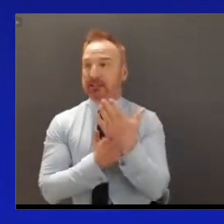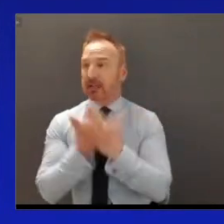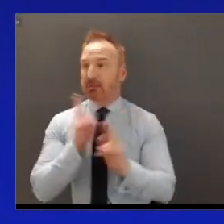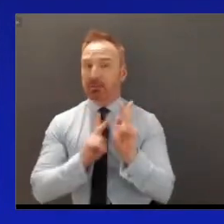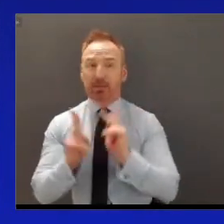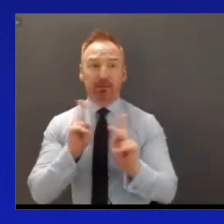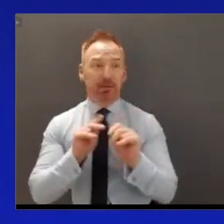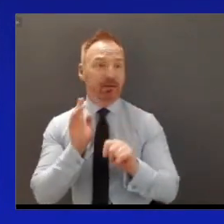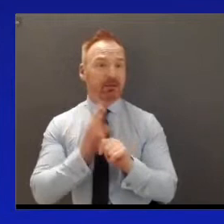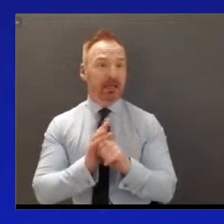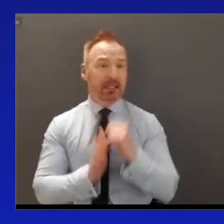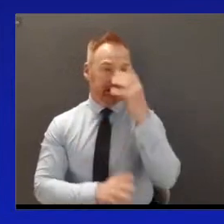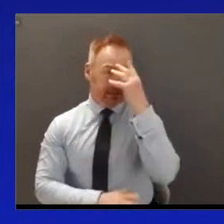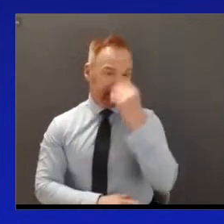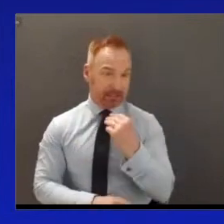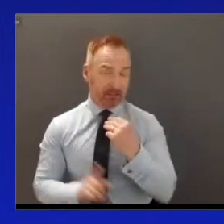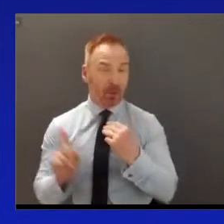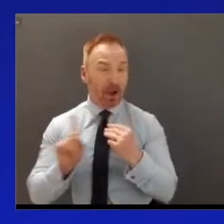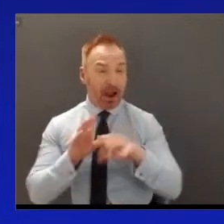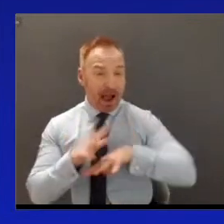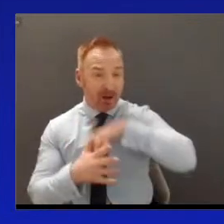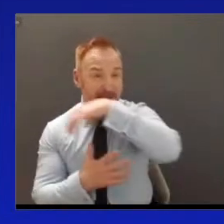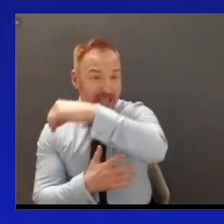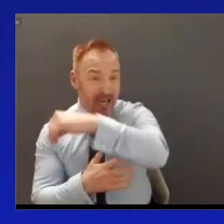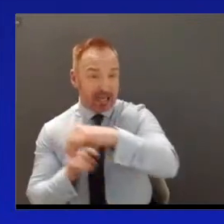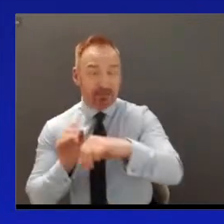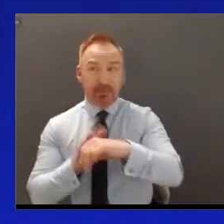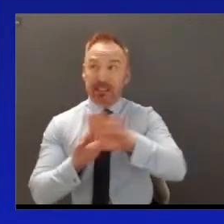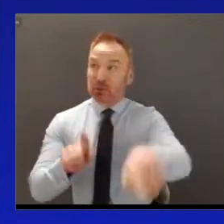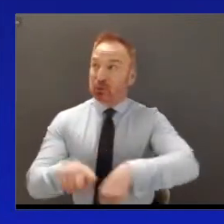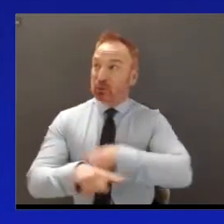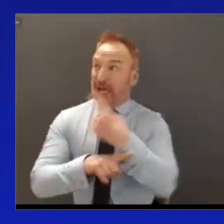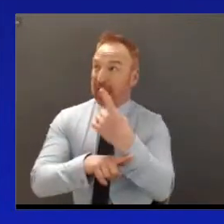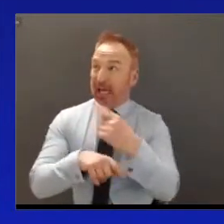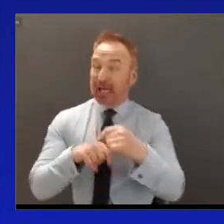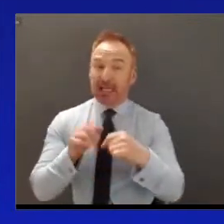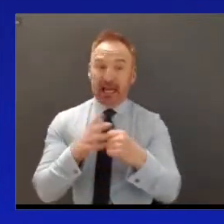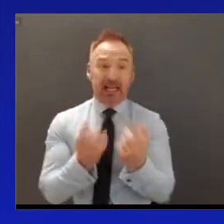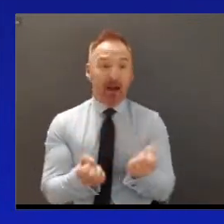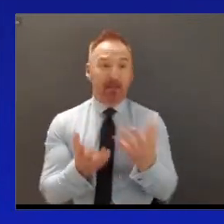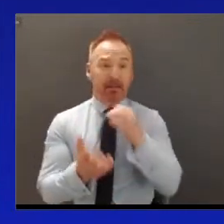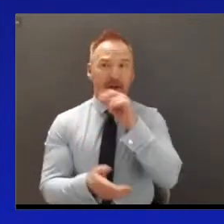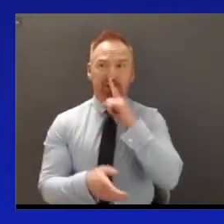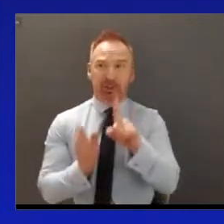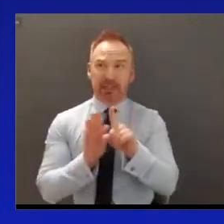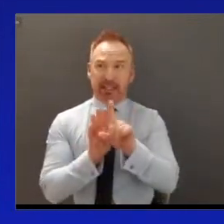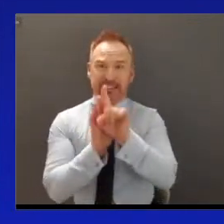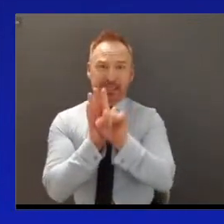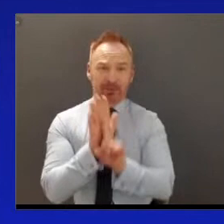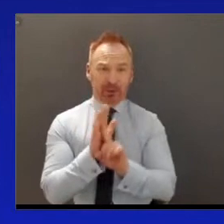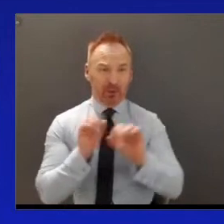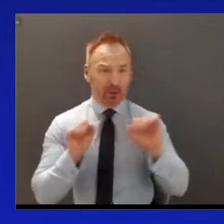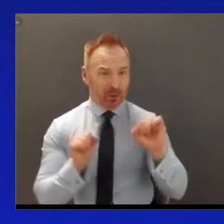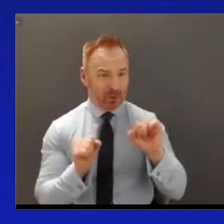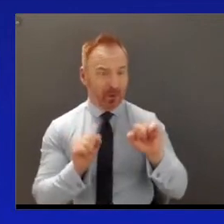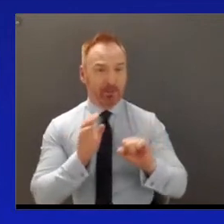is today in this temperature, but it has been up to 200. How do you